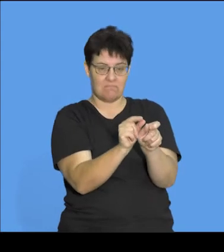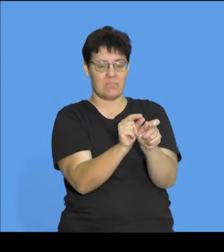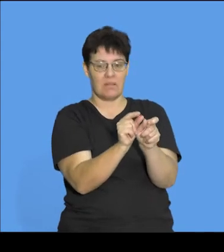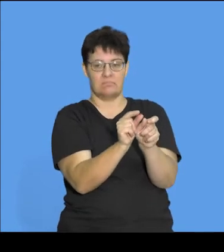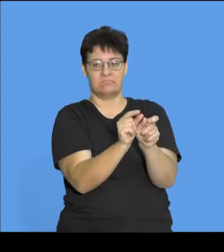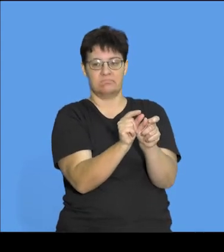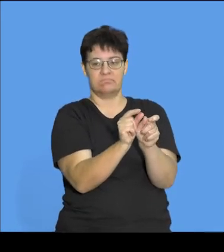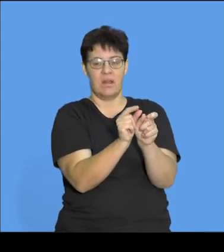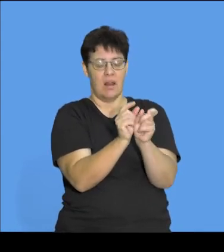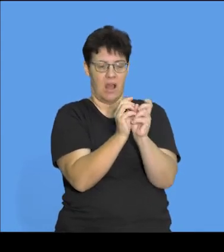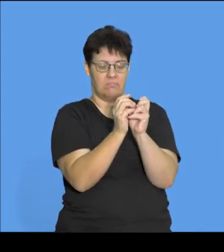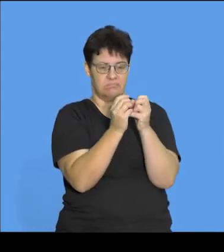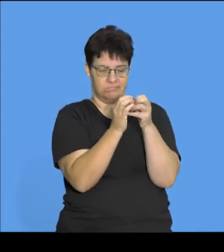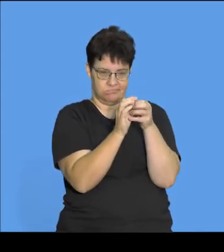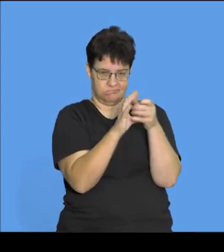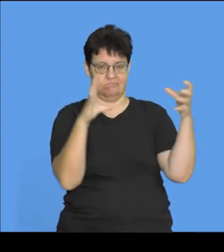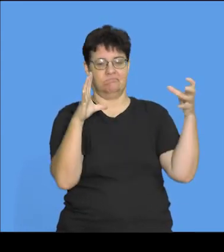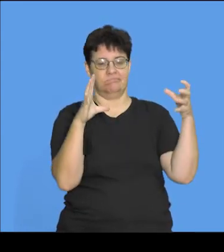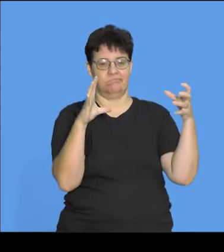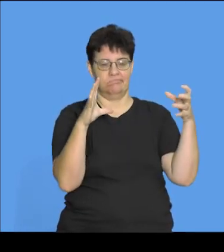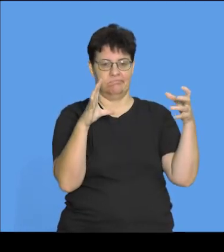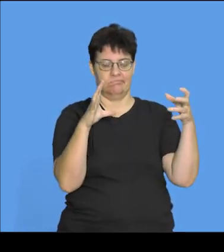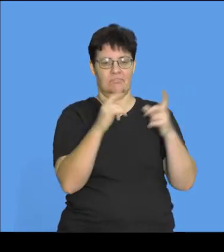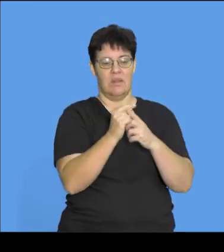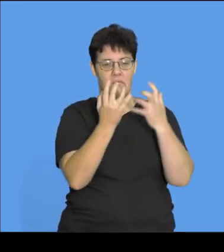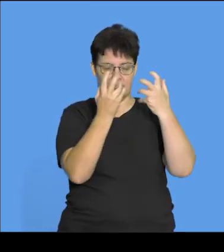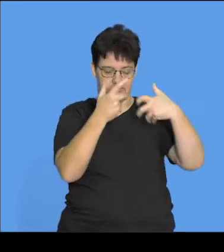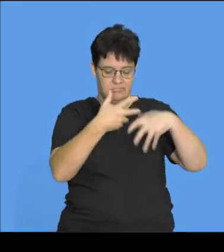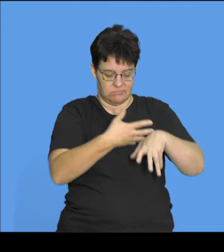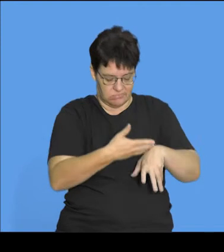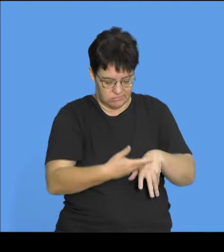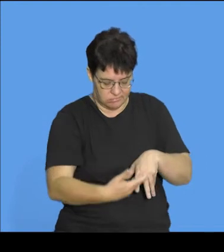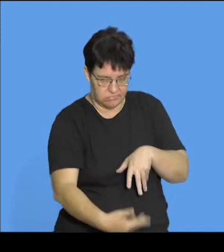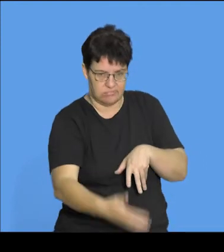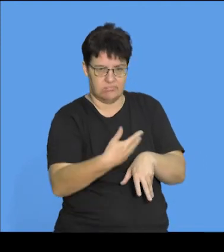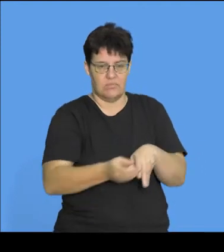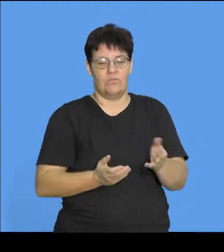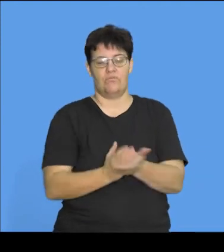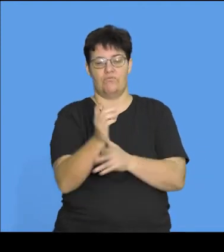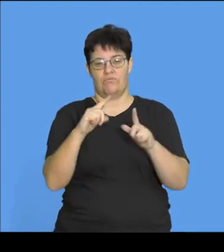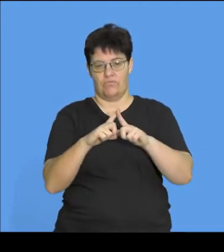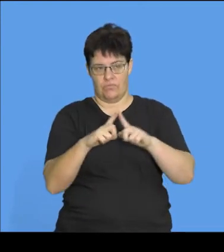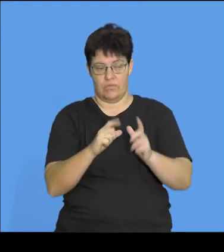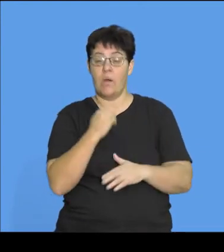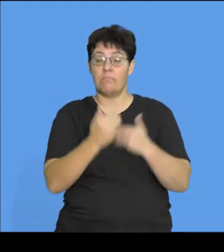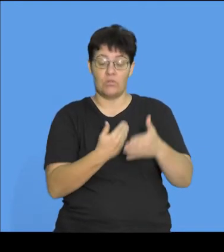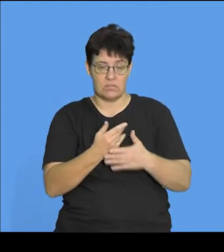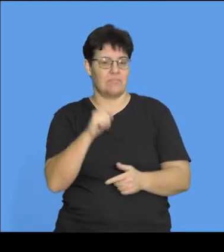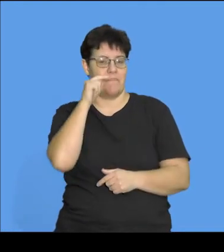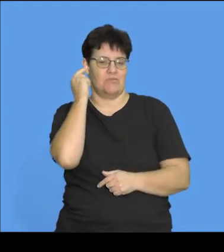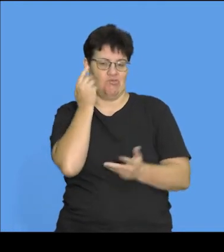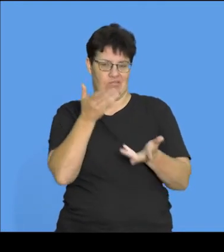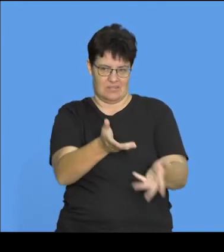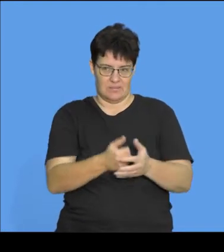endometrium releases and it's discharged out of the body. And that process is called menstruation.